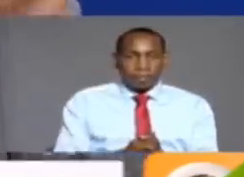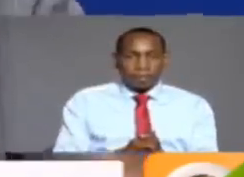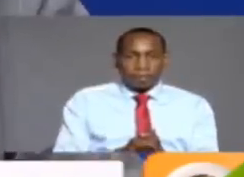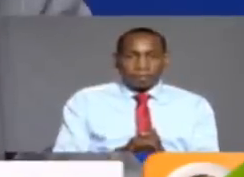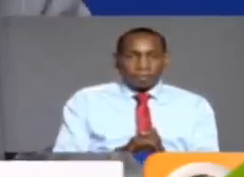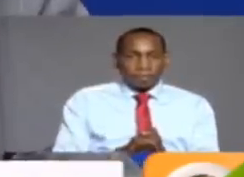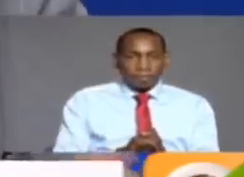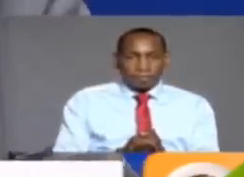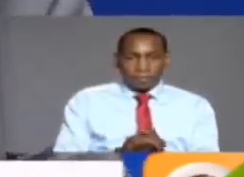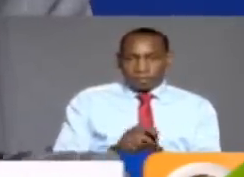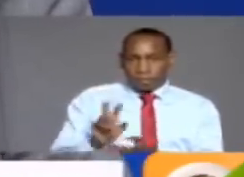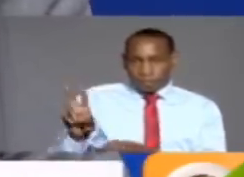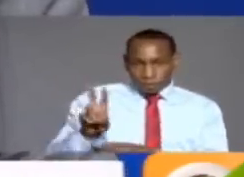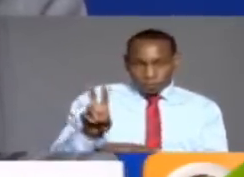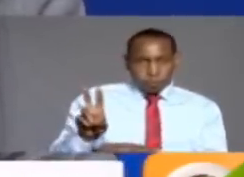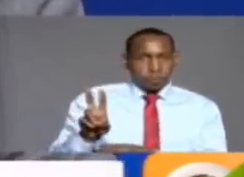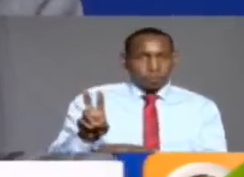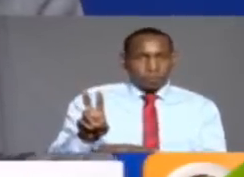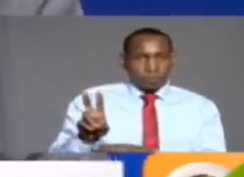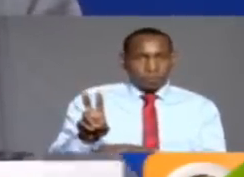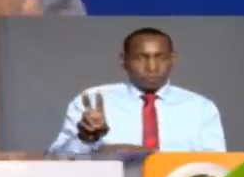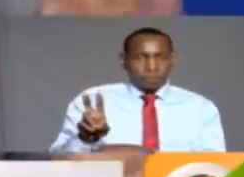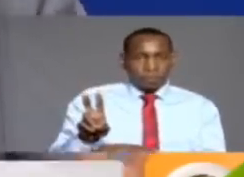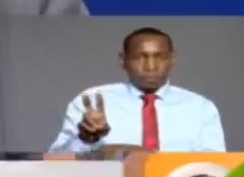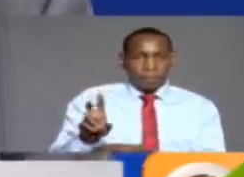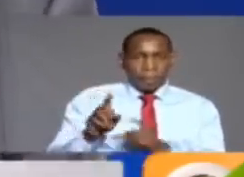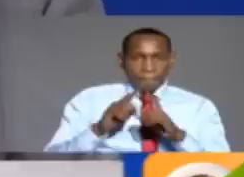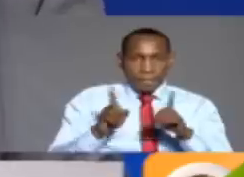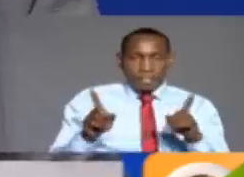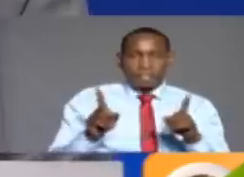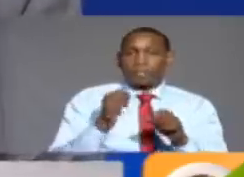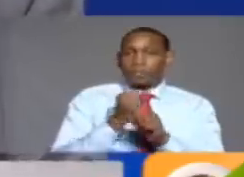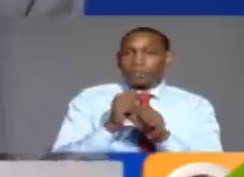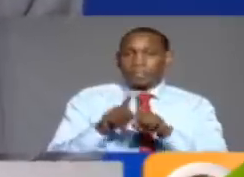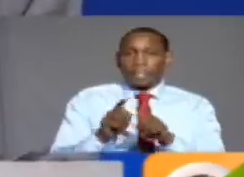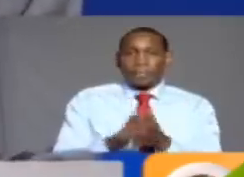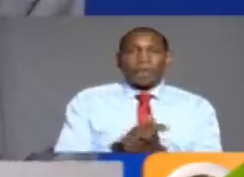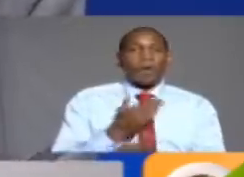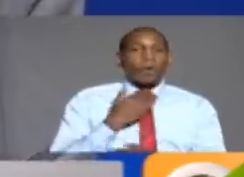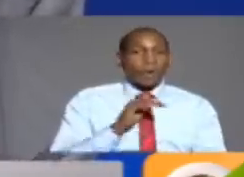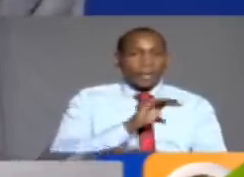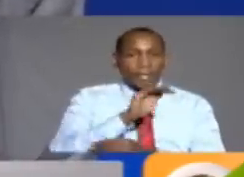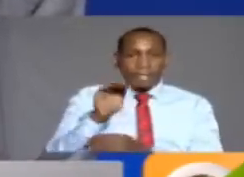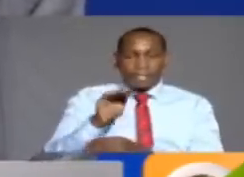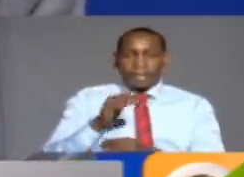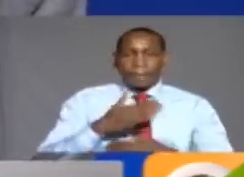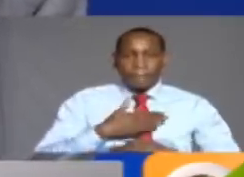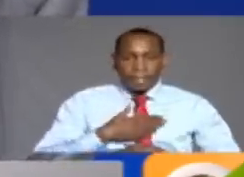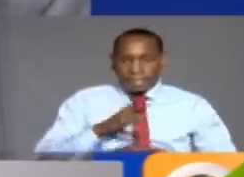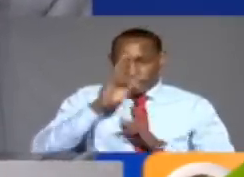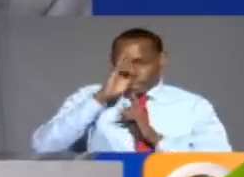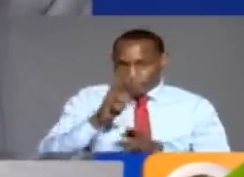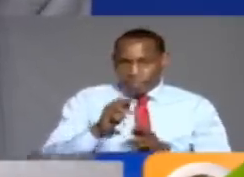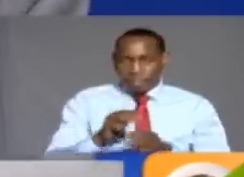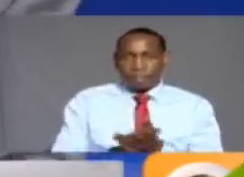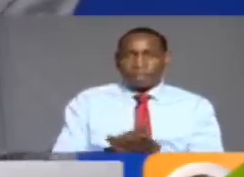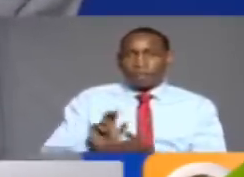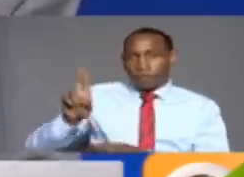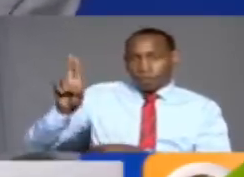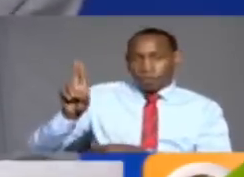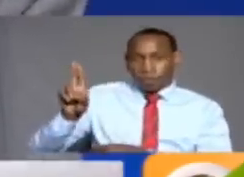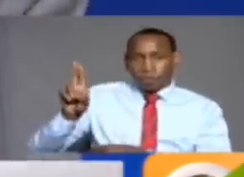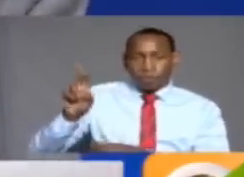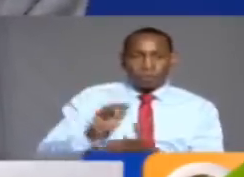conference. These 2A, I know most of you are not happy with it, but you will do it. I want really to ask the man I respect most in this country, Uhuru Kenyatta. As a way